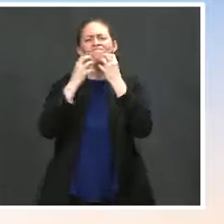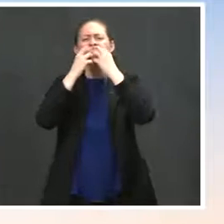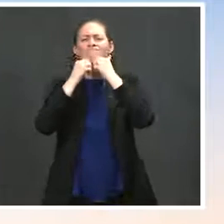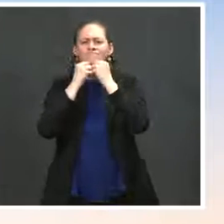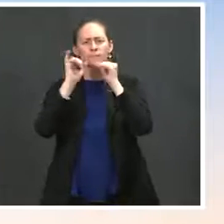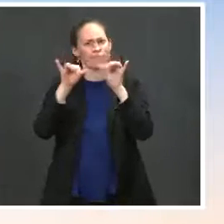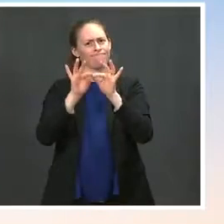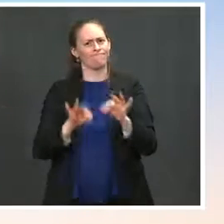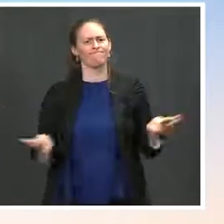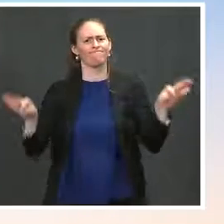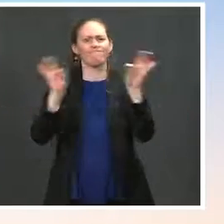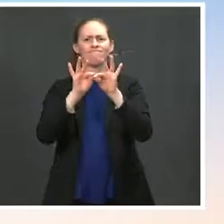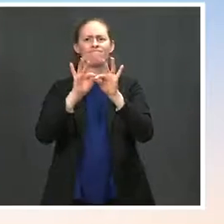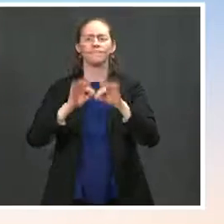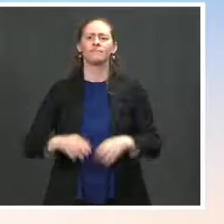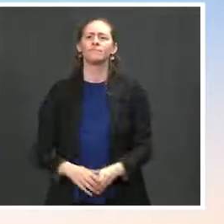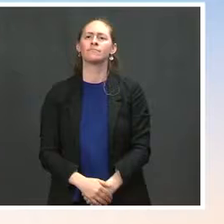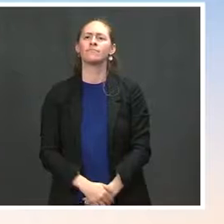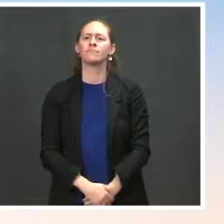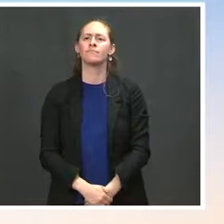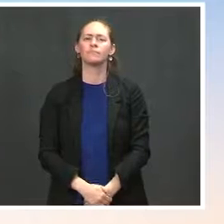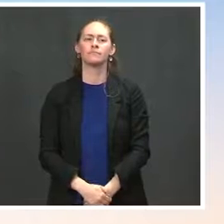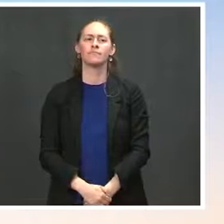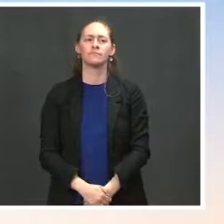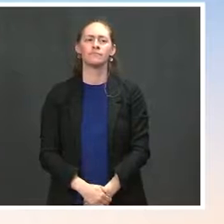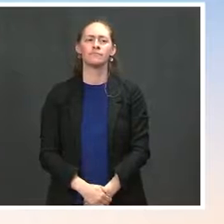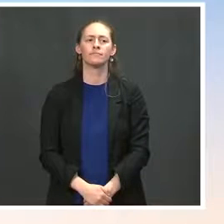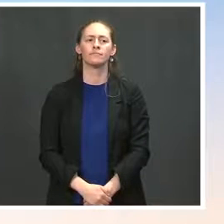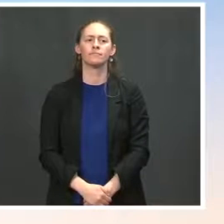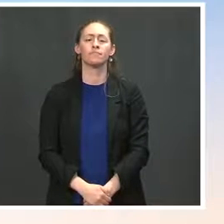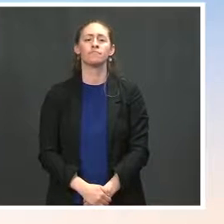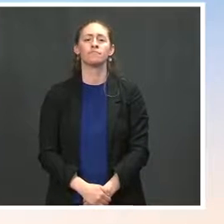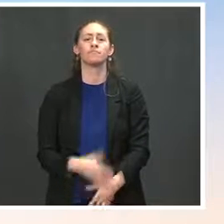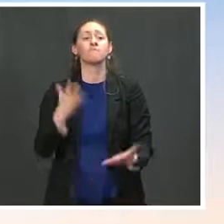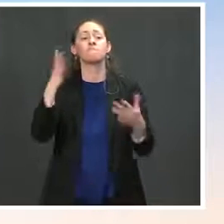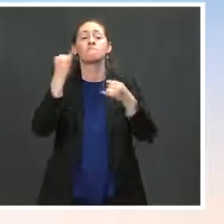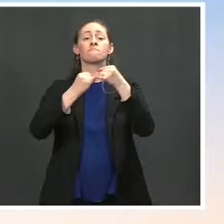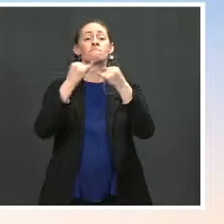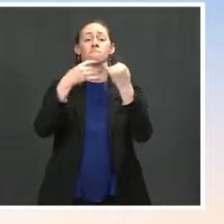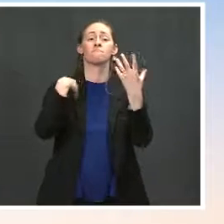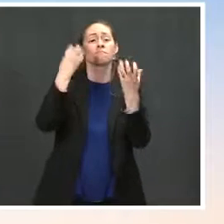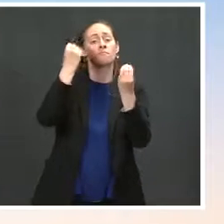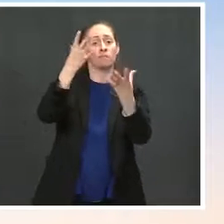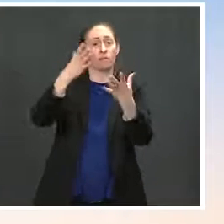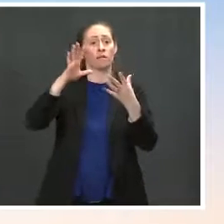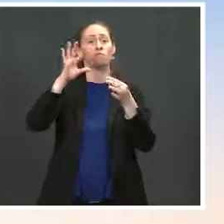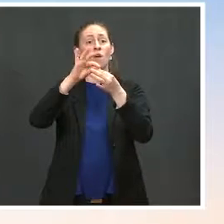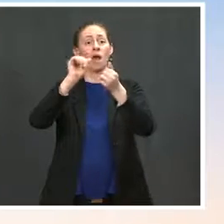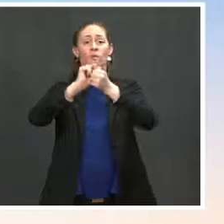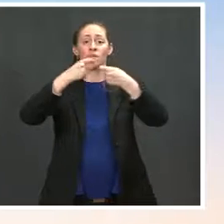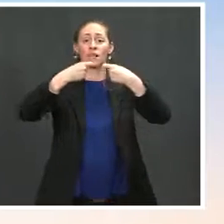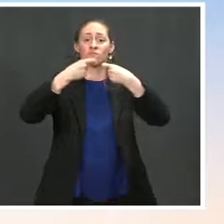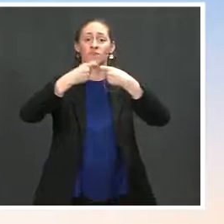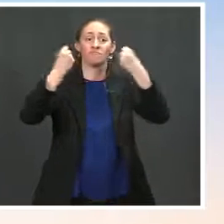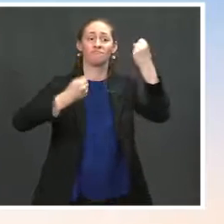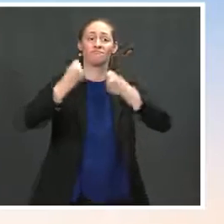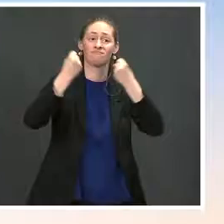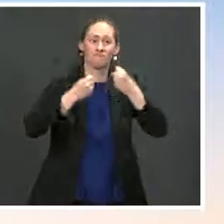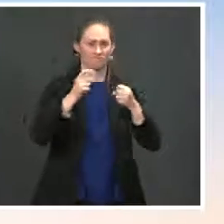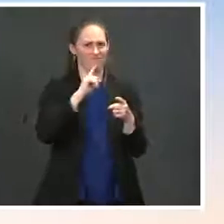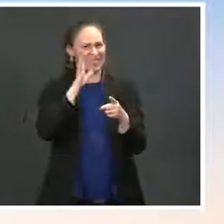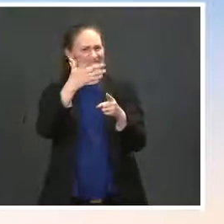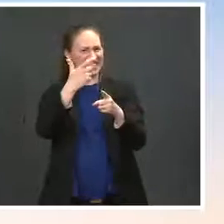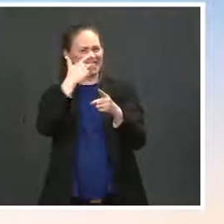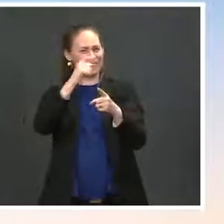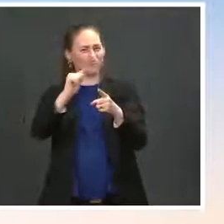They're yelling Trying at to me. pull you to Union Station. And the only thing I will tell you is electric vehicles are another interesting piece that's